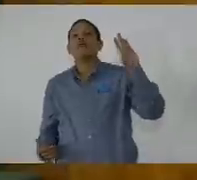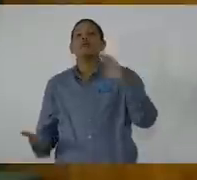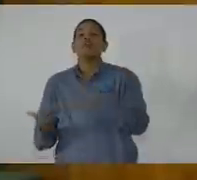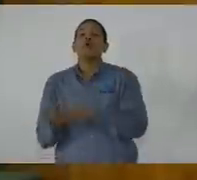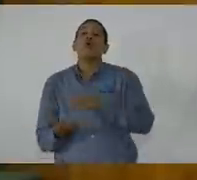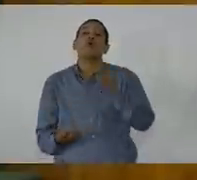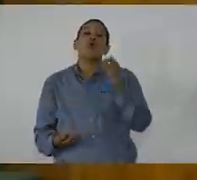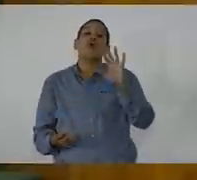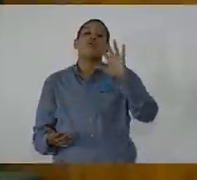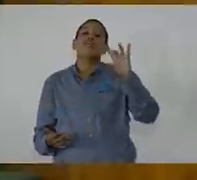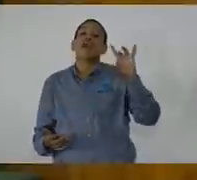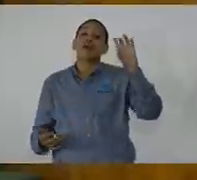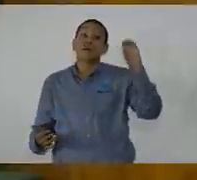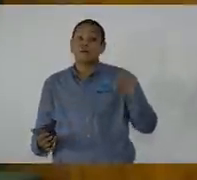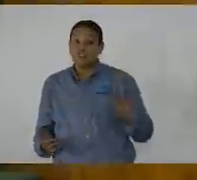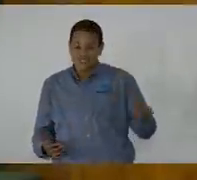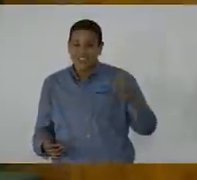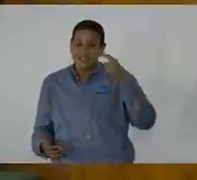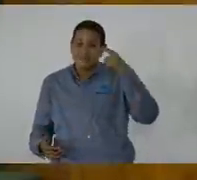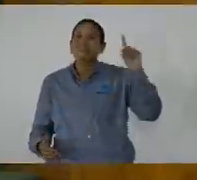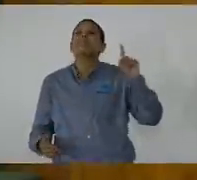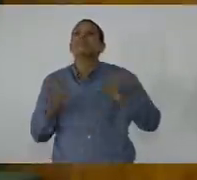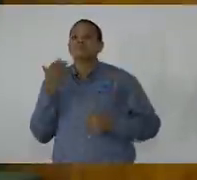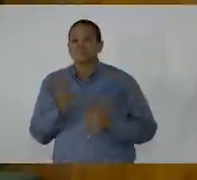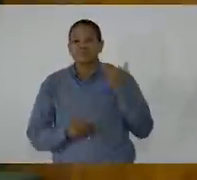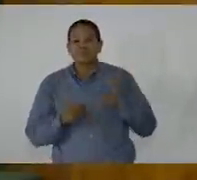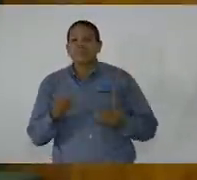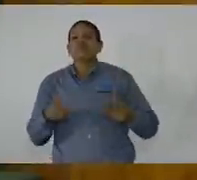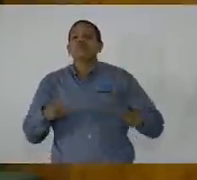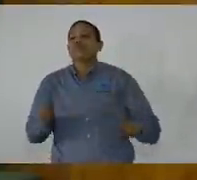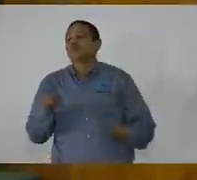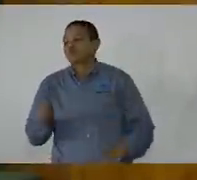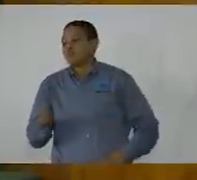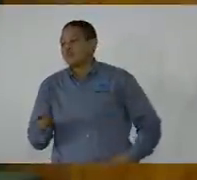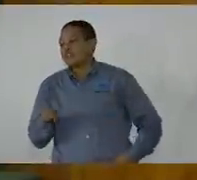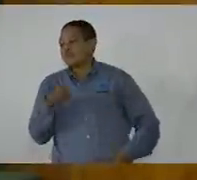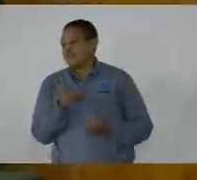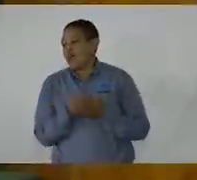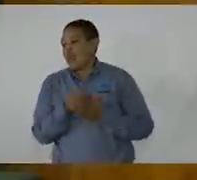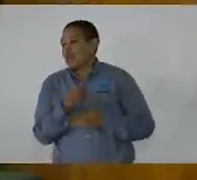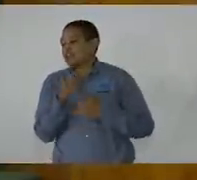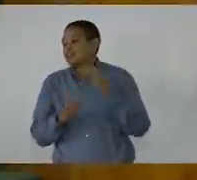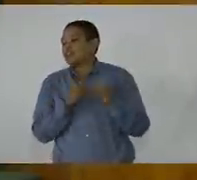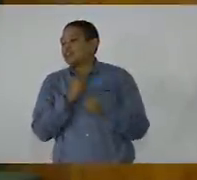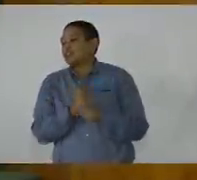or 58%, were processed during this fiscal year